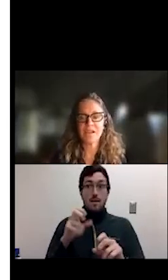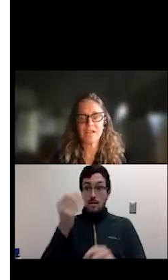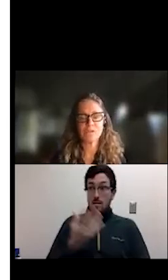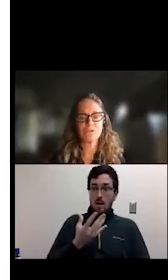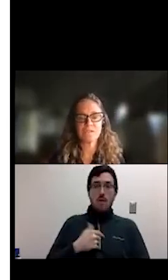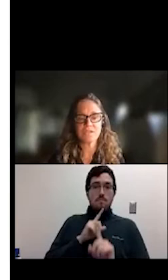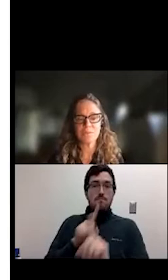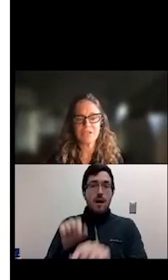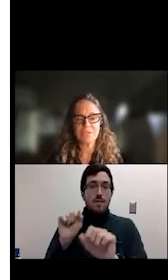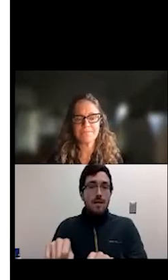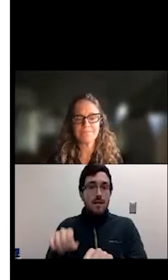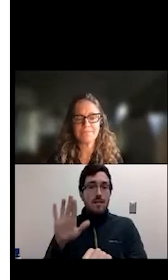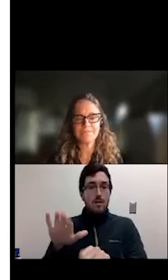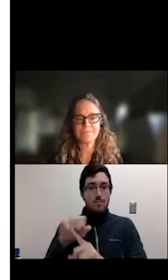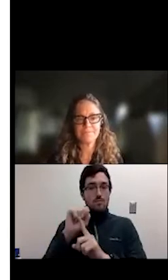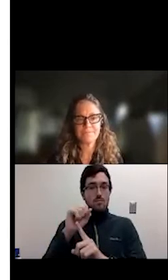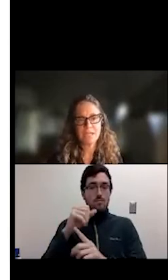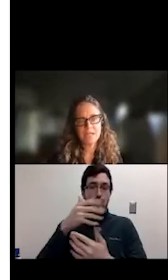to their social situation.